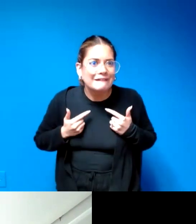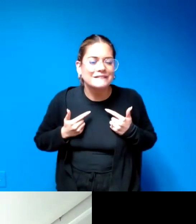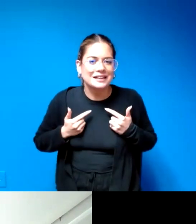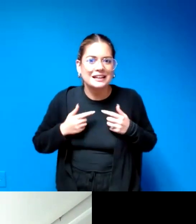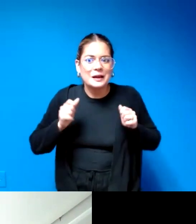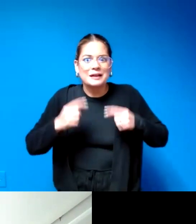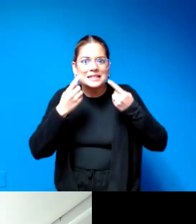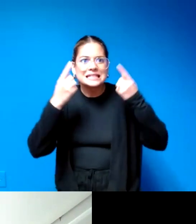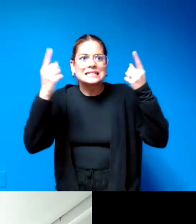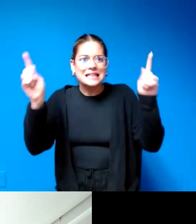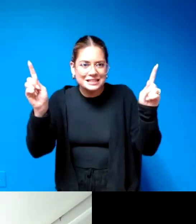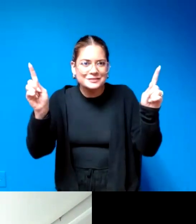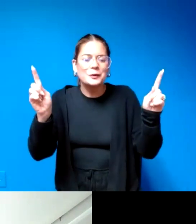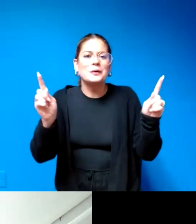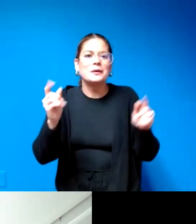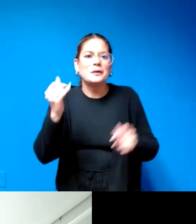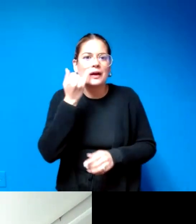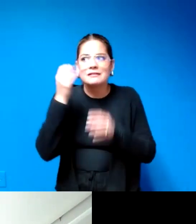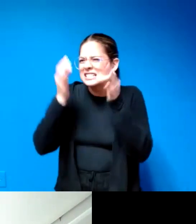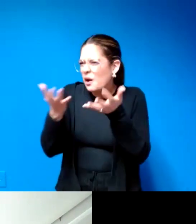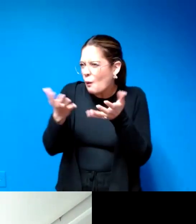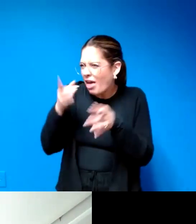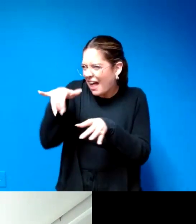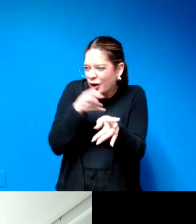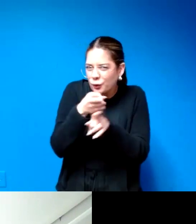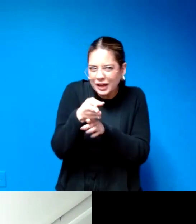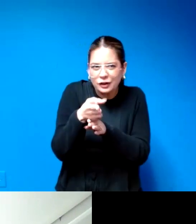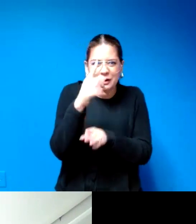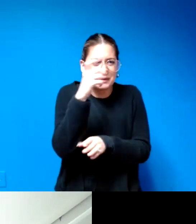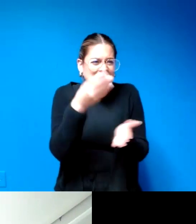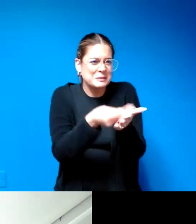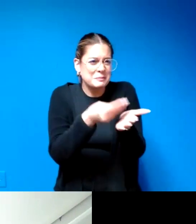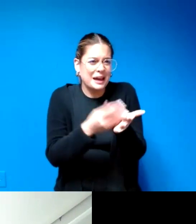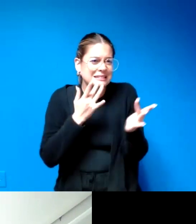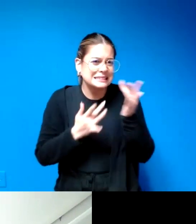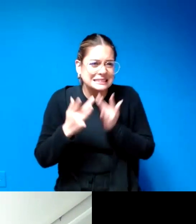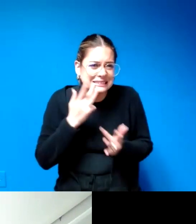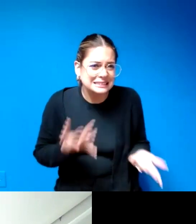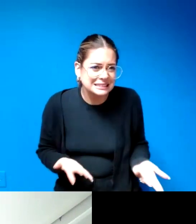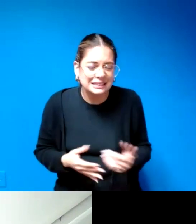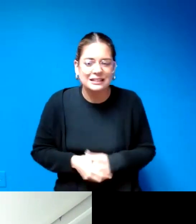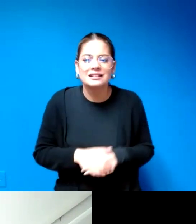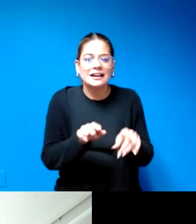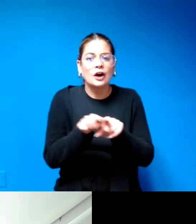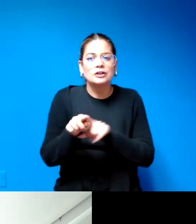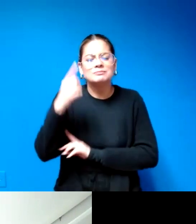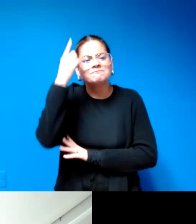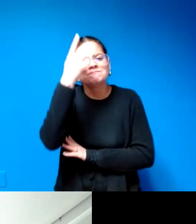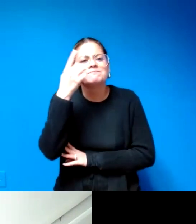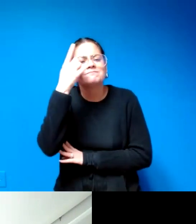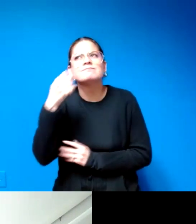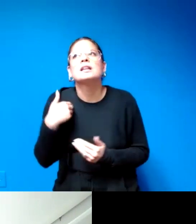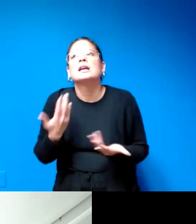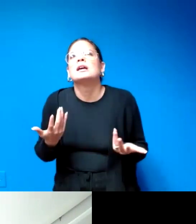be successful in society if they choose a career like that. But I also have been thinking a lot about how complicated it